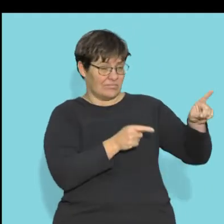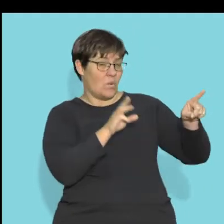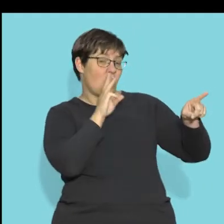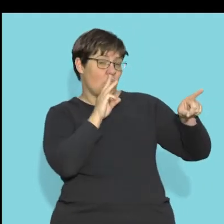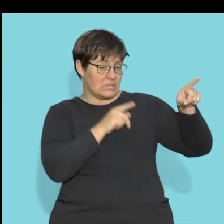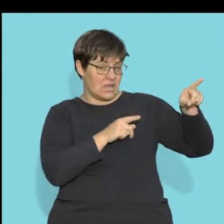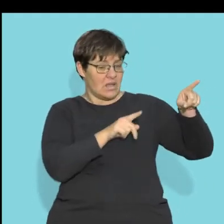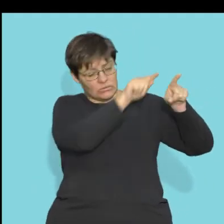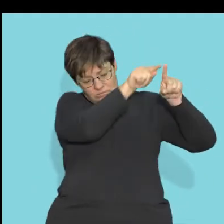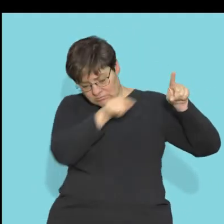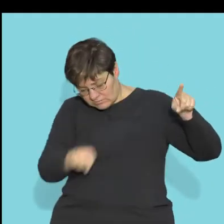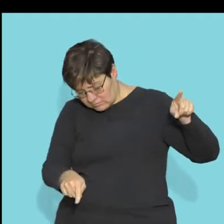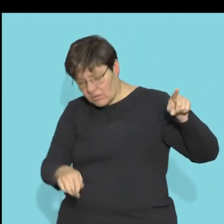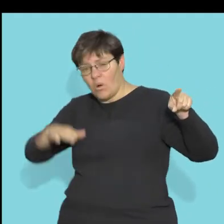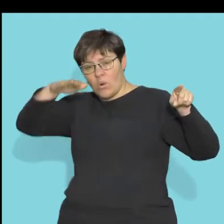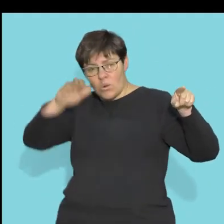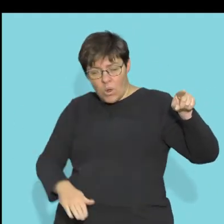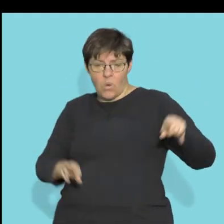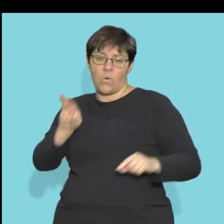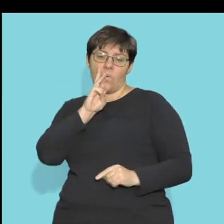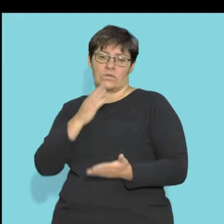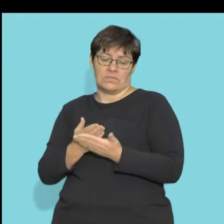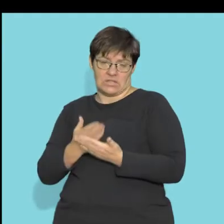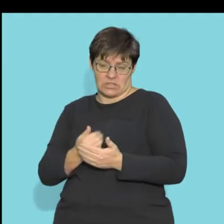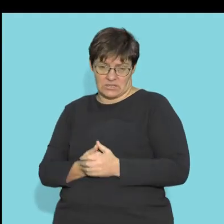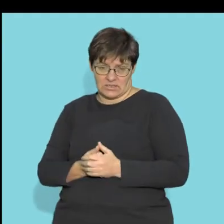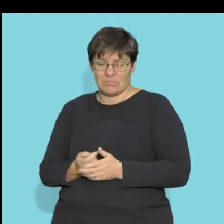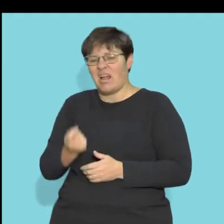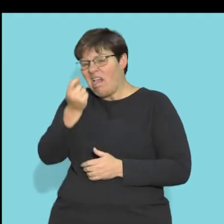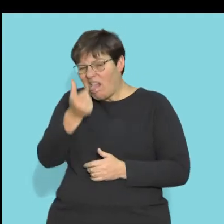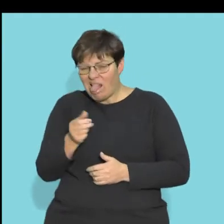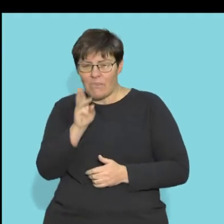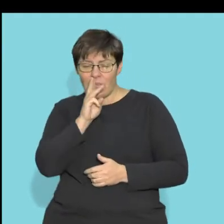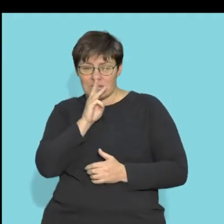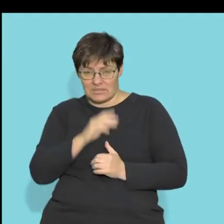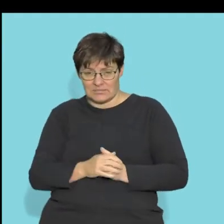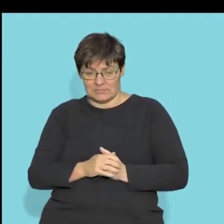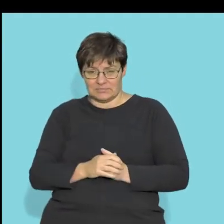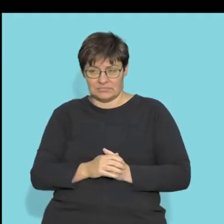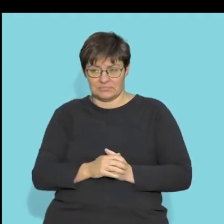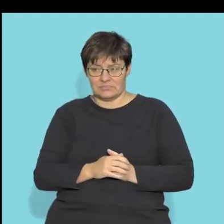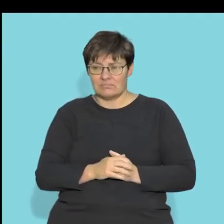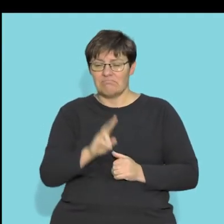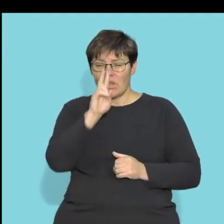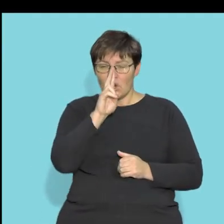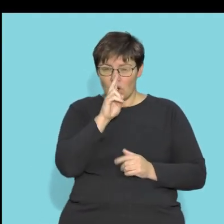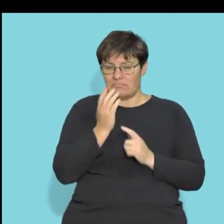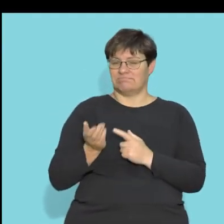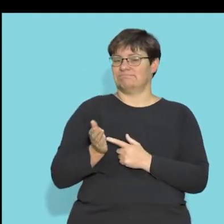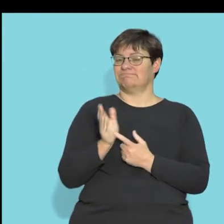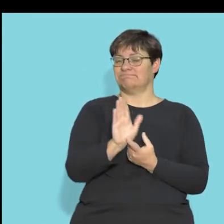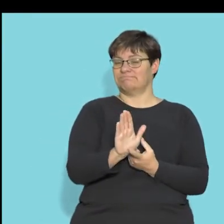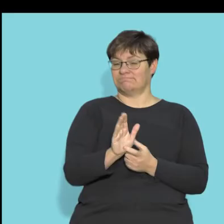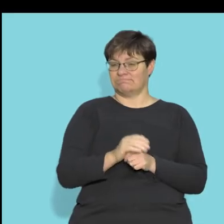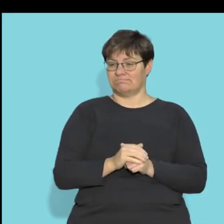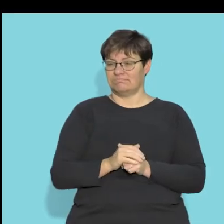of water, to an area of low water potential, a little bit of water. Have a look at